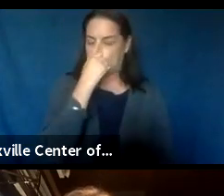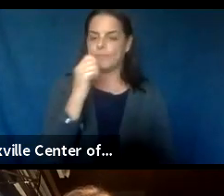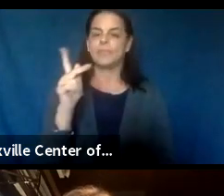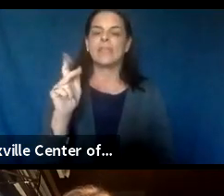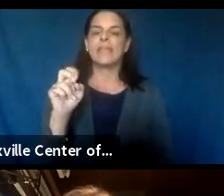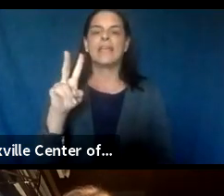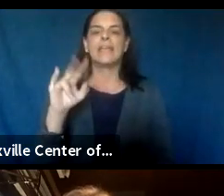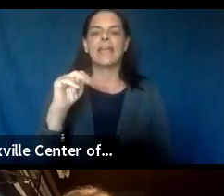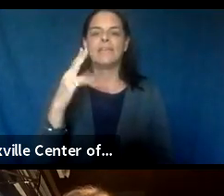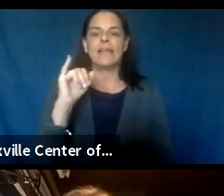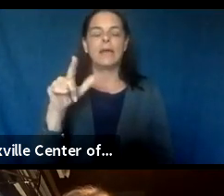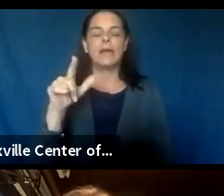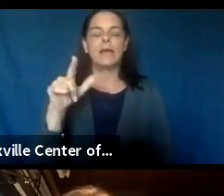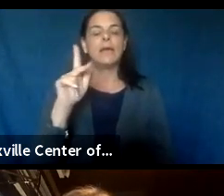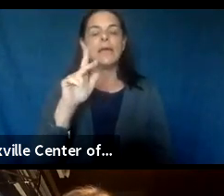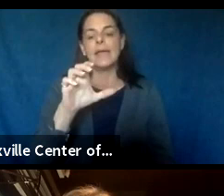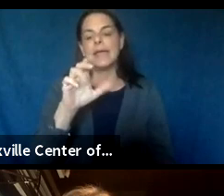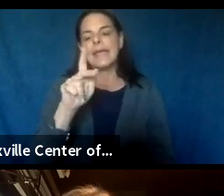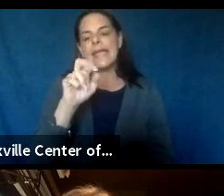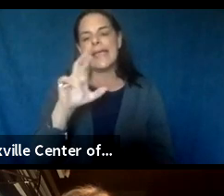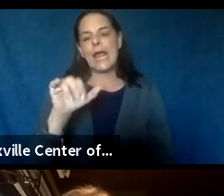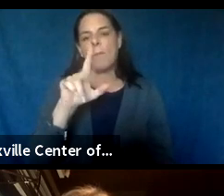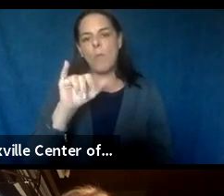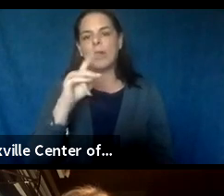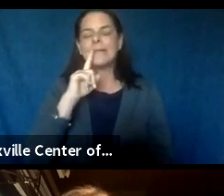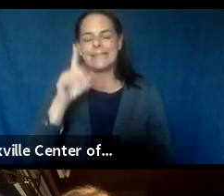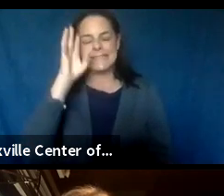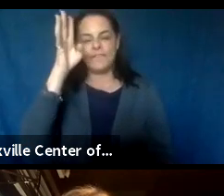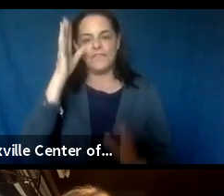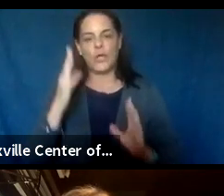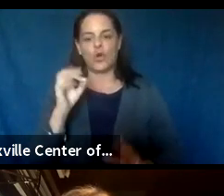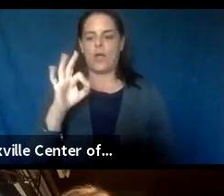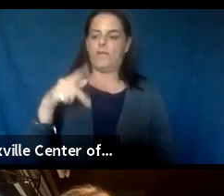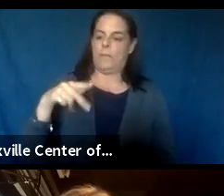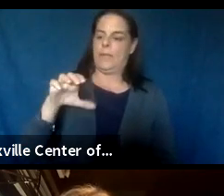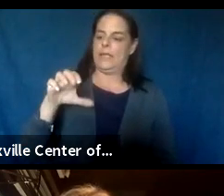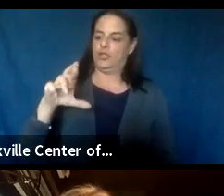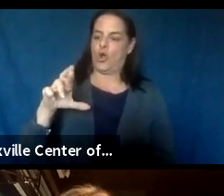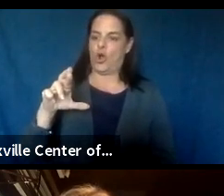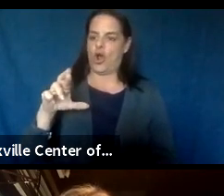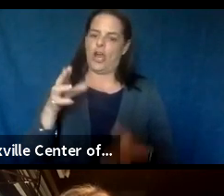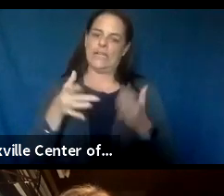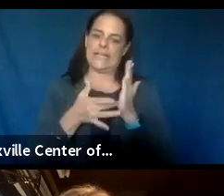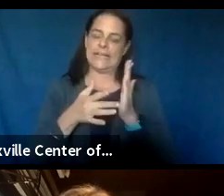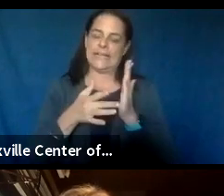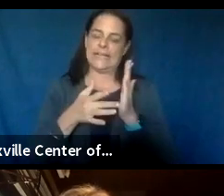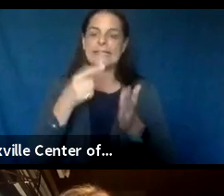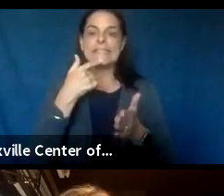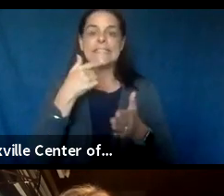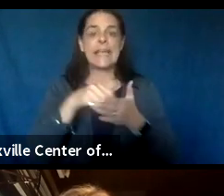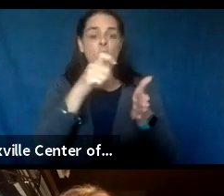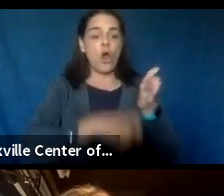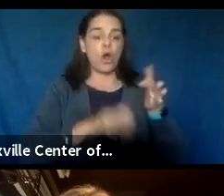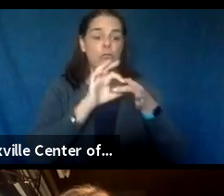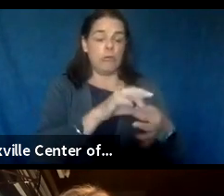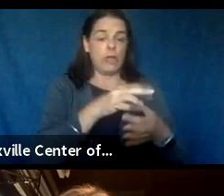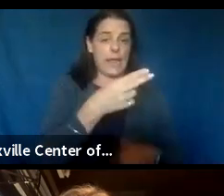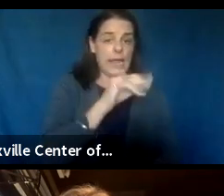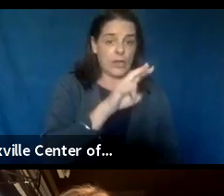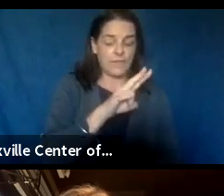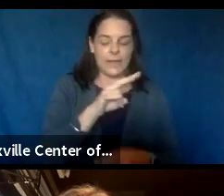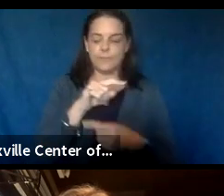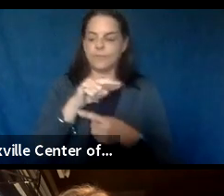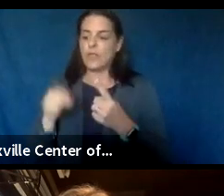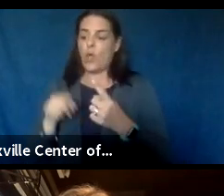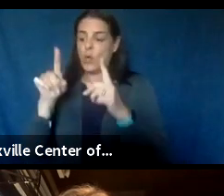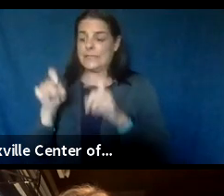you. Kerry Mullis, the inventor of the PCR technique, has stated in an article regarding HIV, "These tests